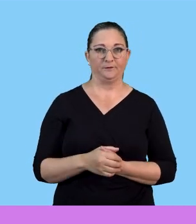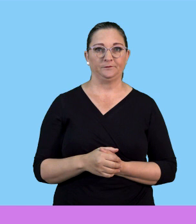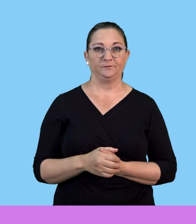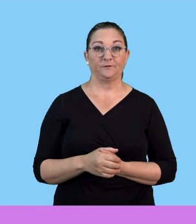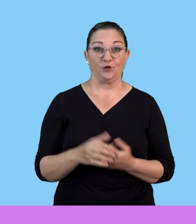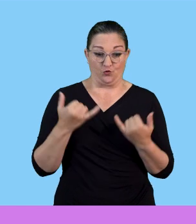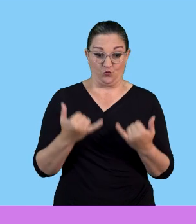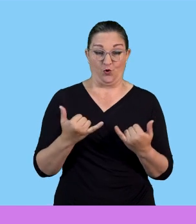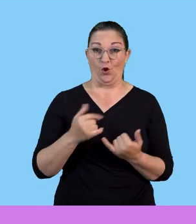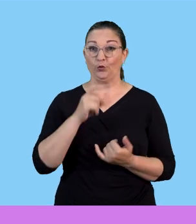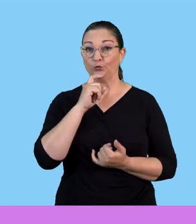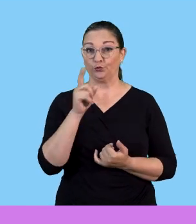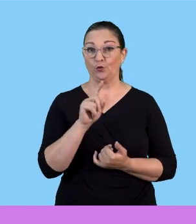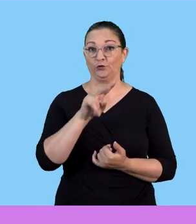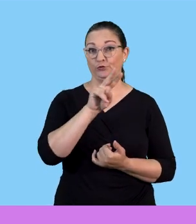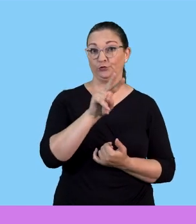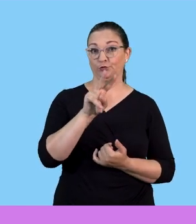one